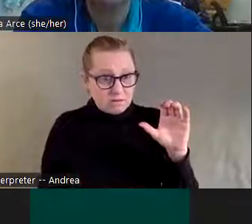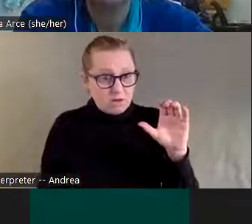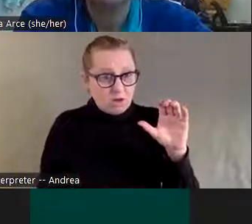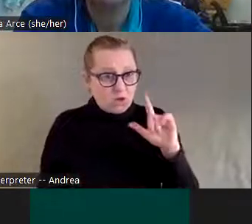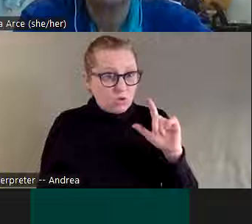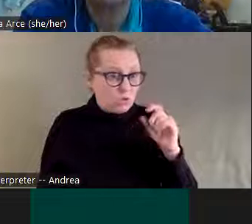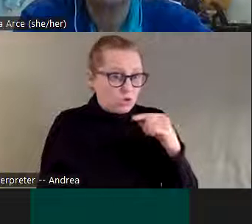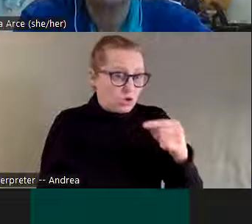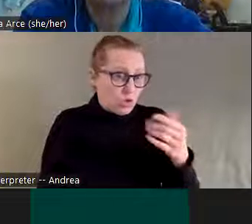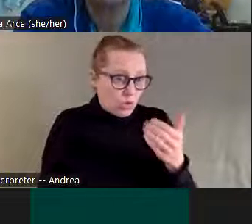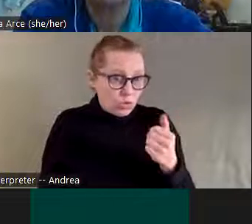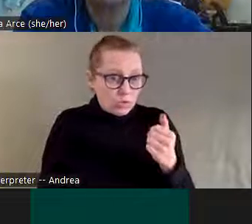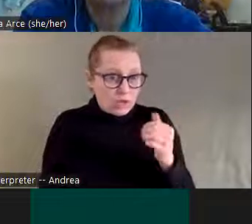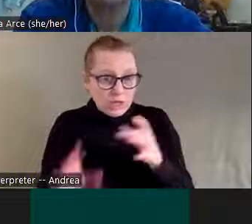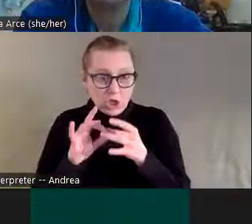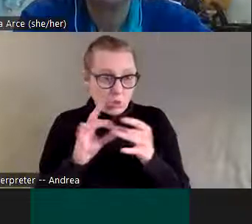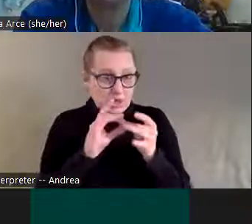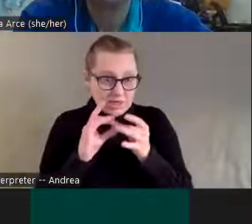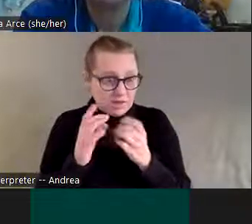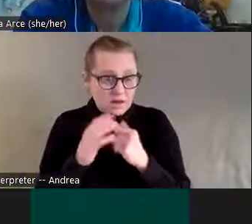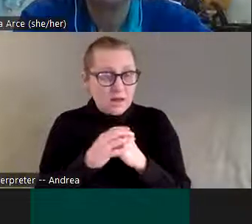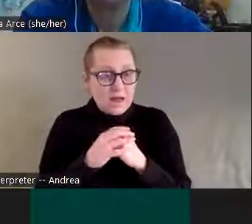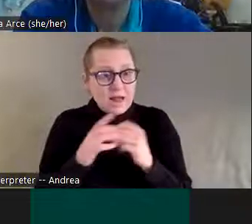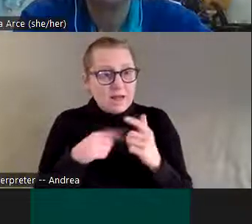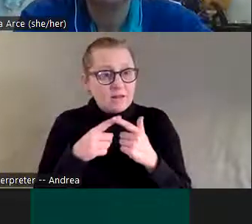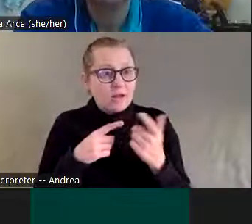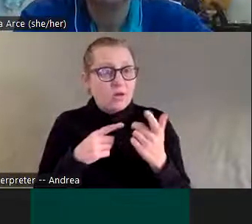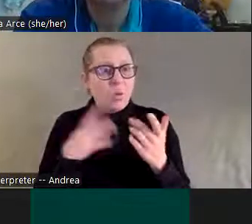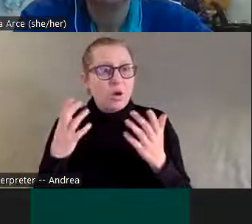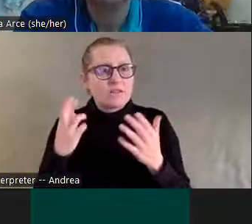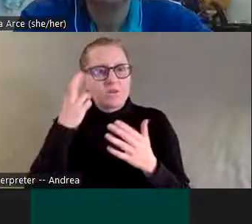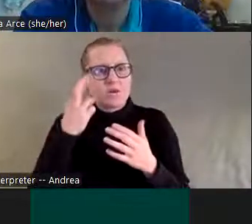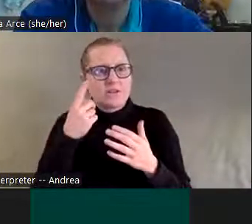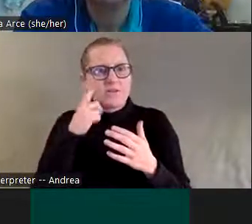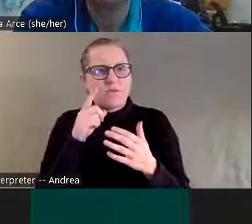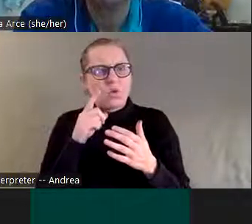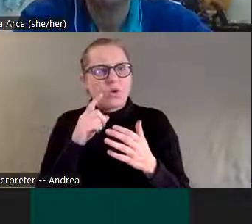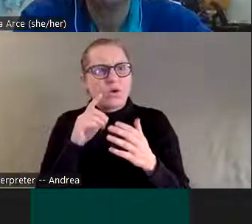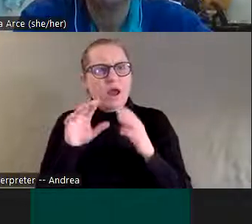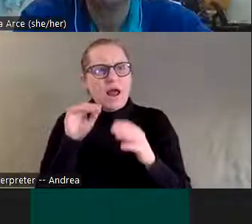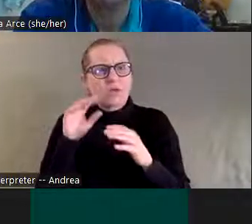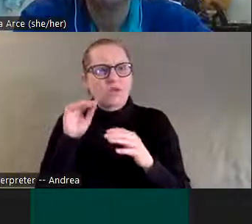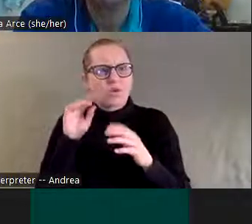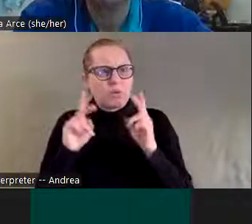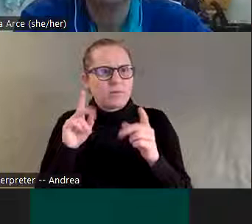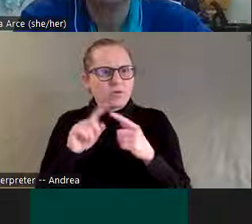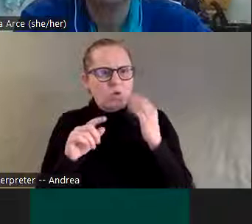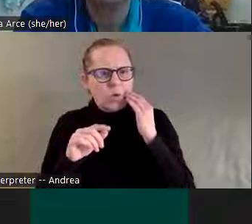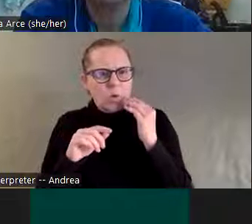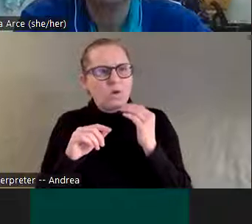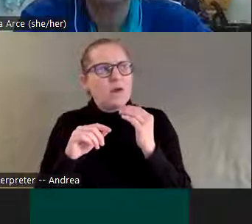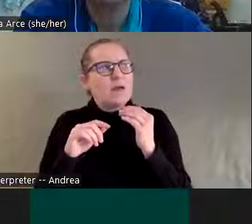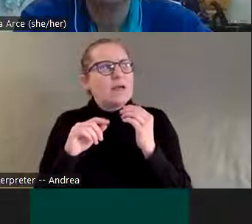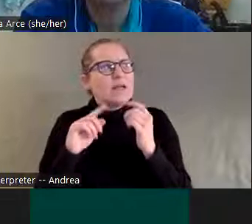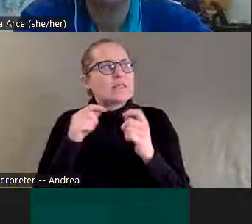kind of show unity? And then what is the purpose for external folks to know exactly